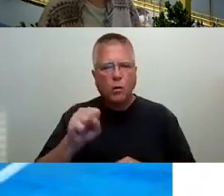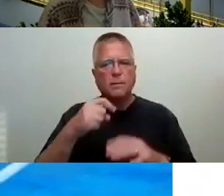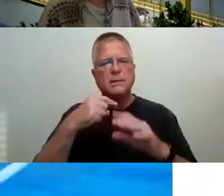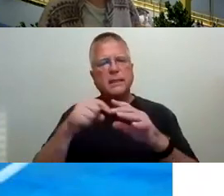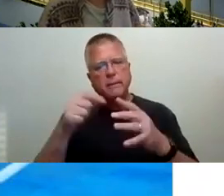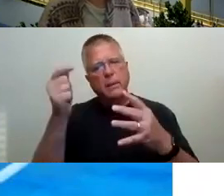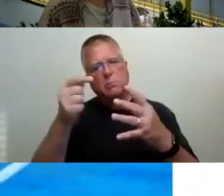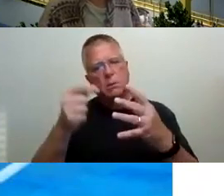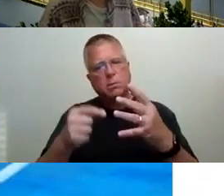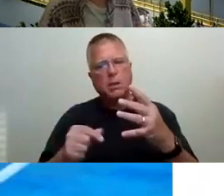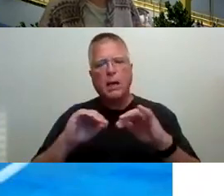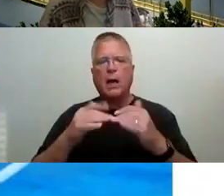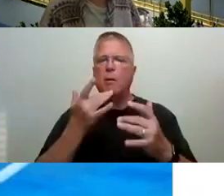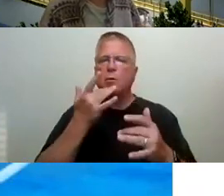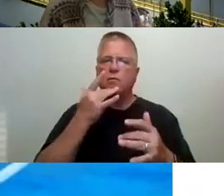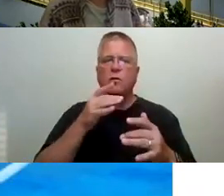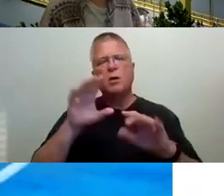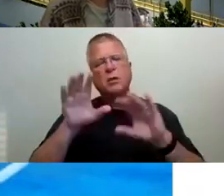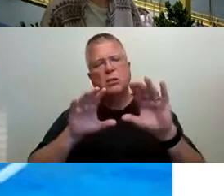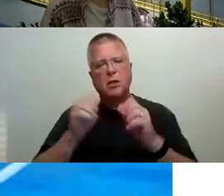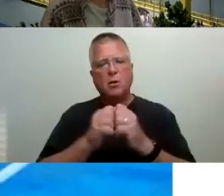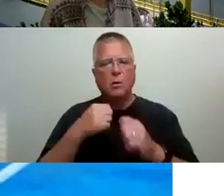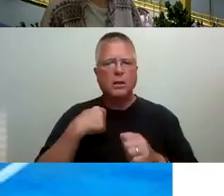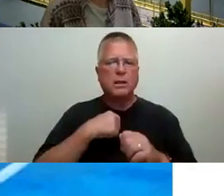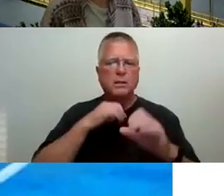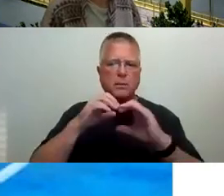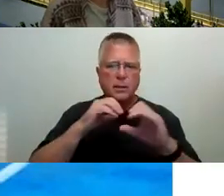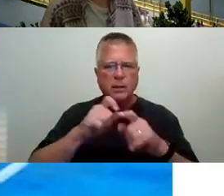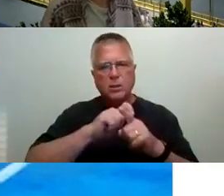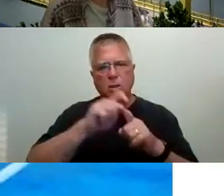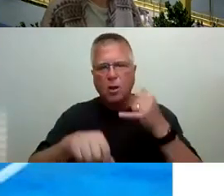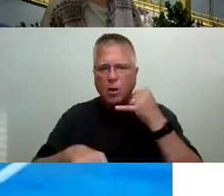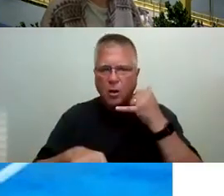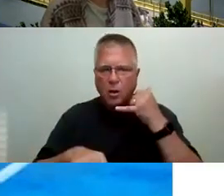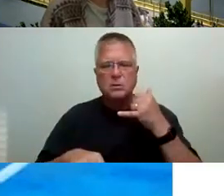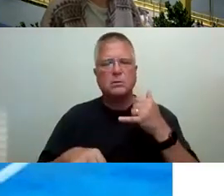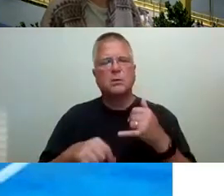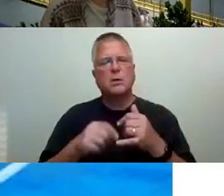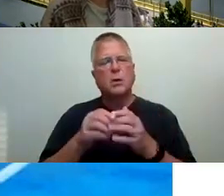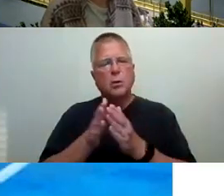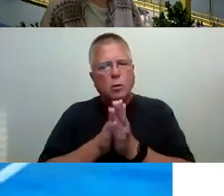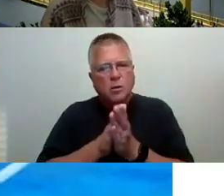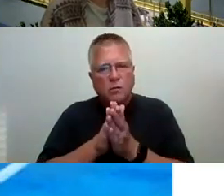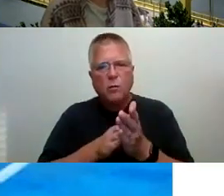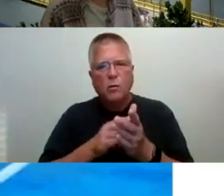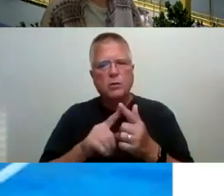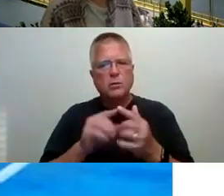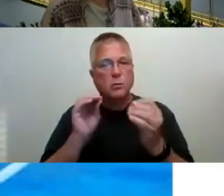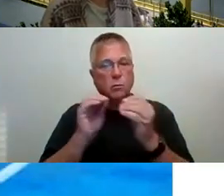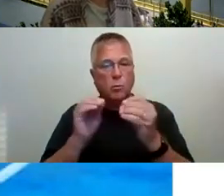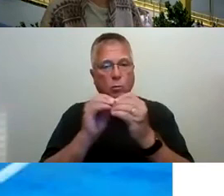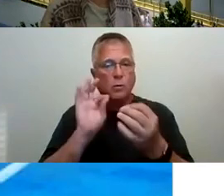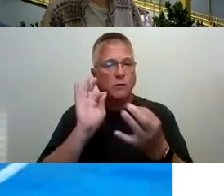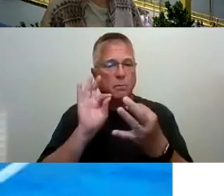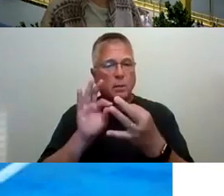prefer to communicate with us, telephone calls. looking forward to more feedback.